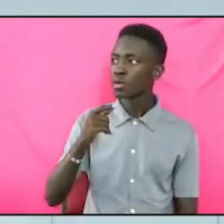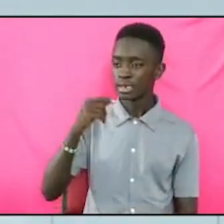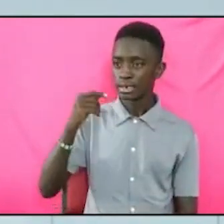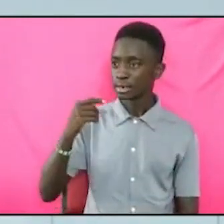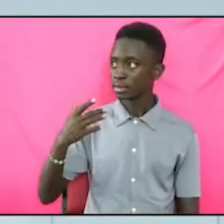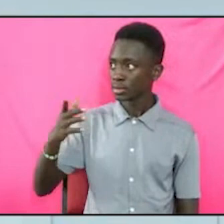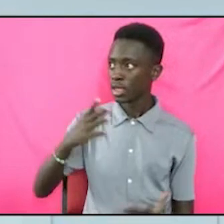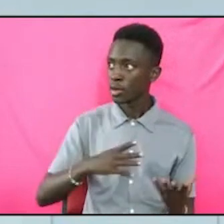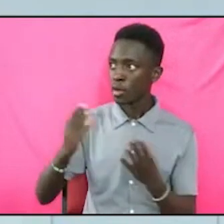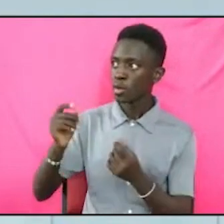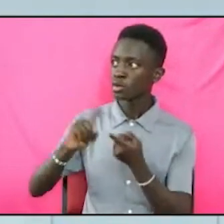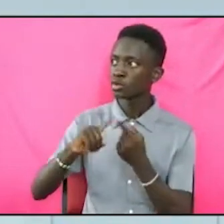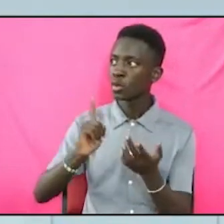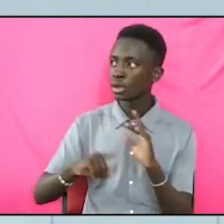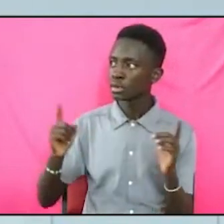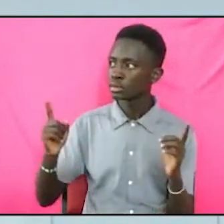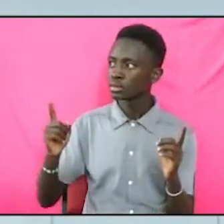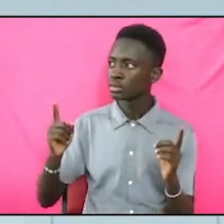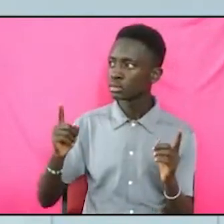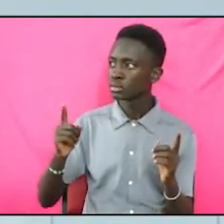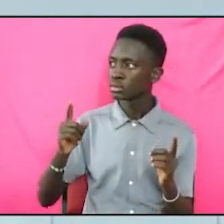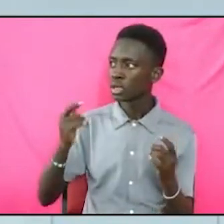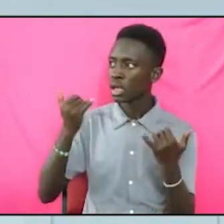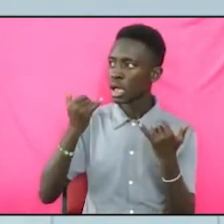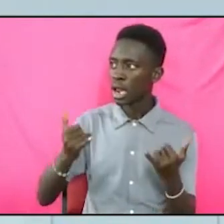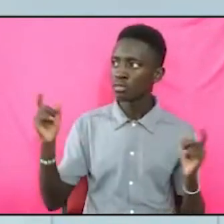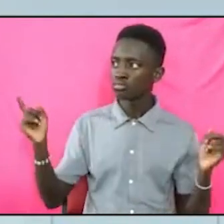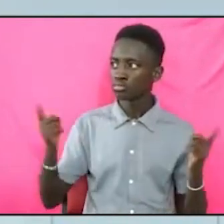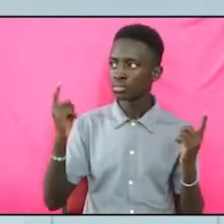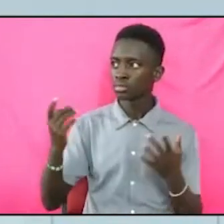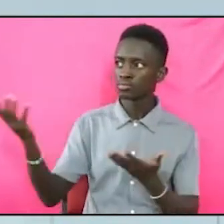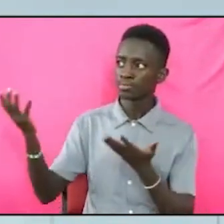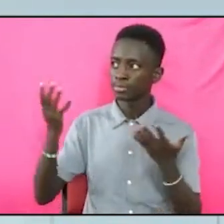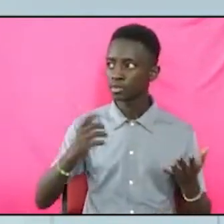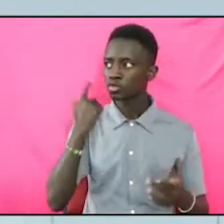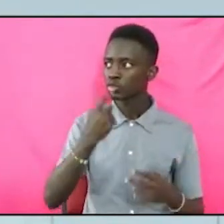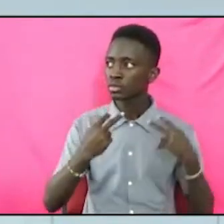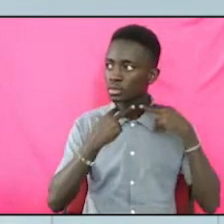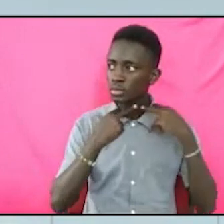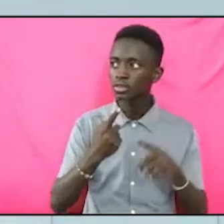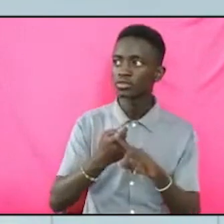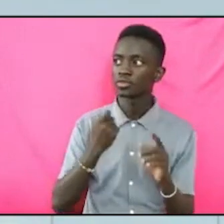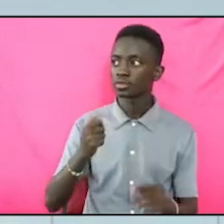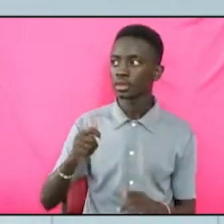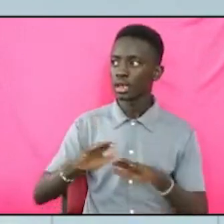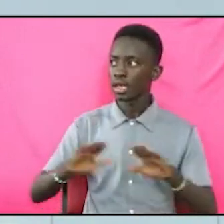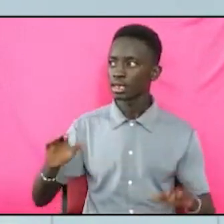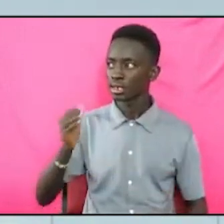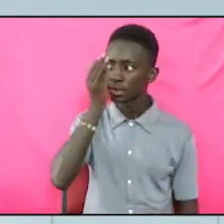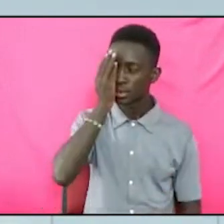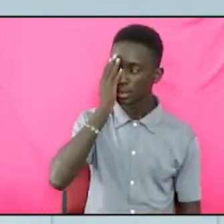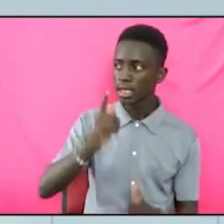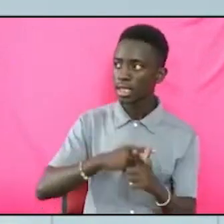had, underline this, brought back captive a young girl from the land of Israel. And then